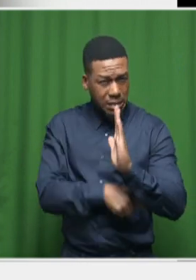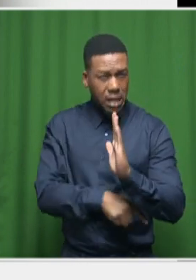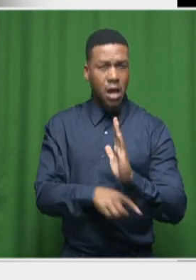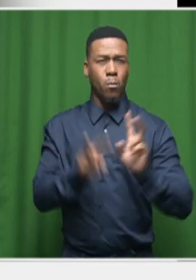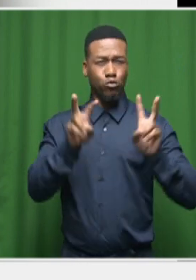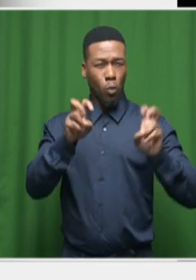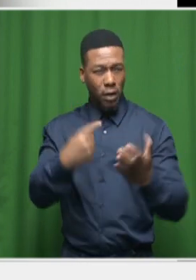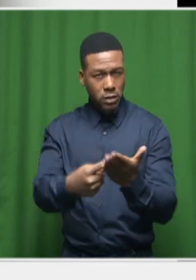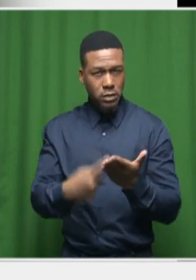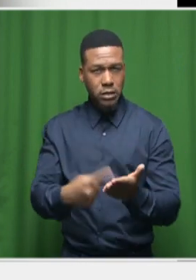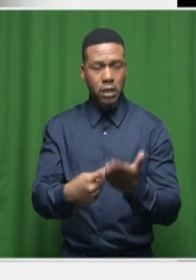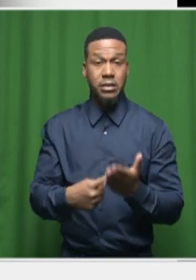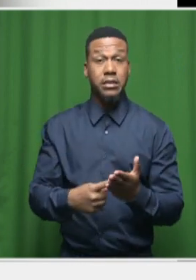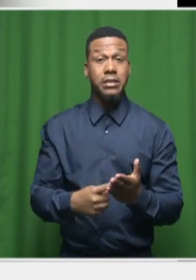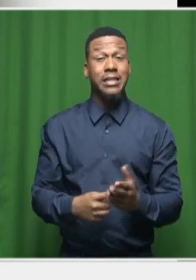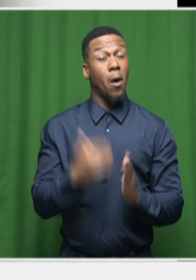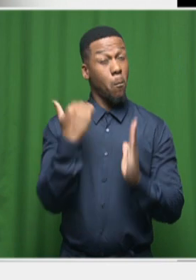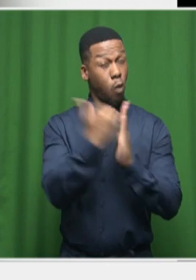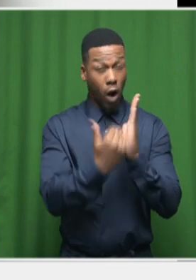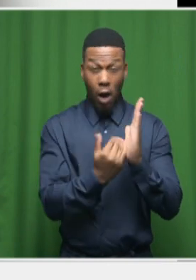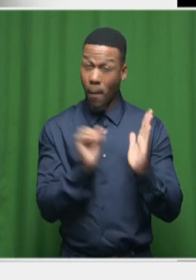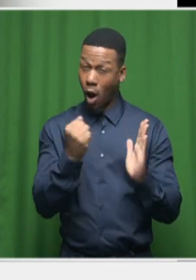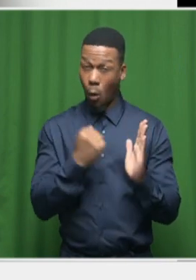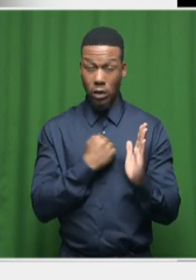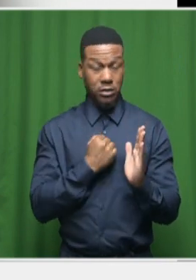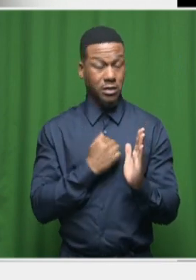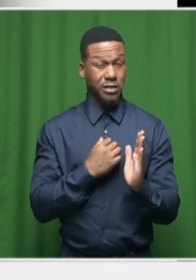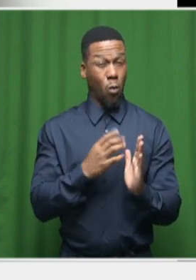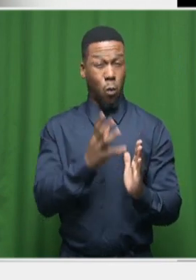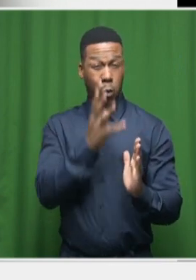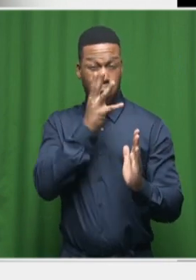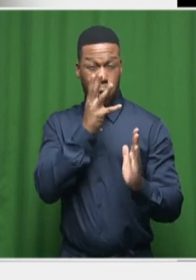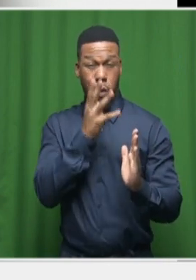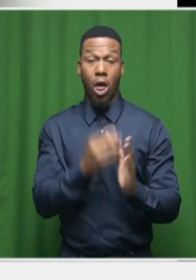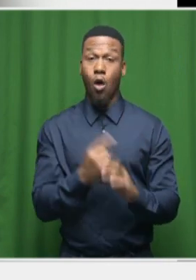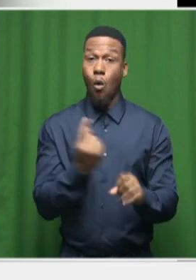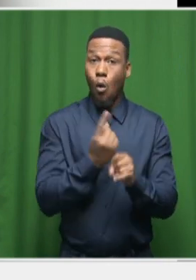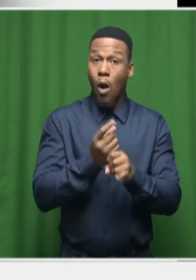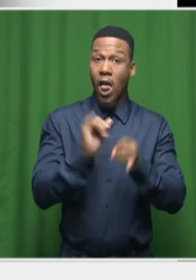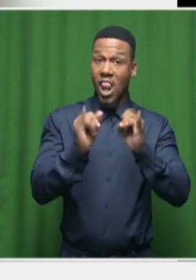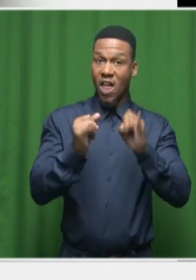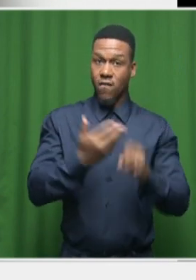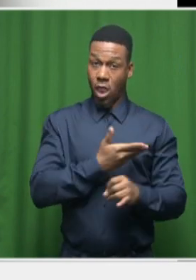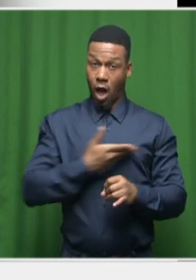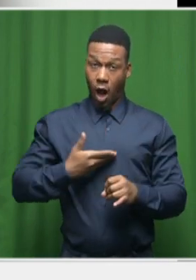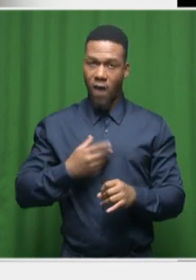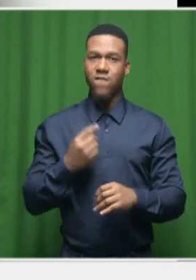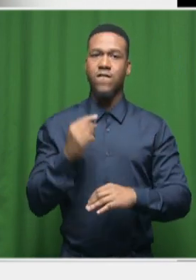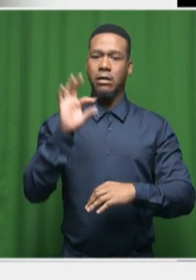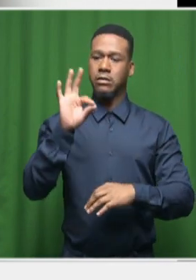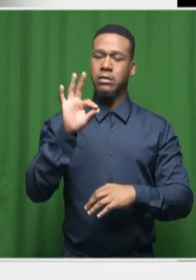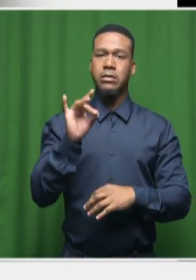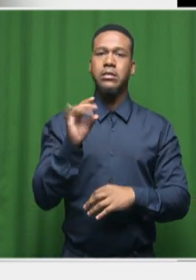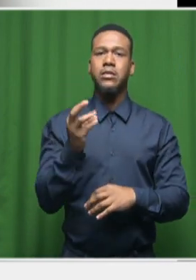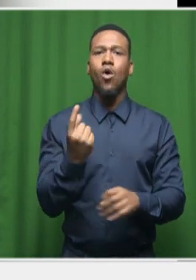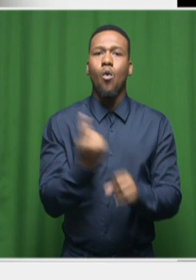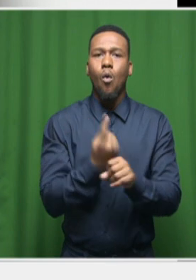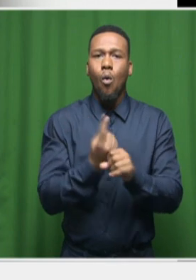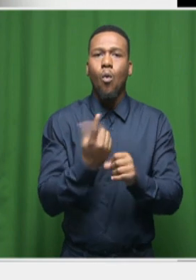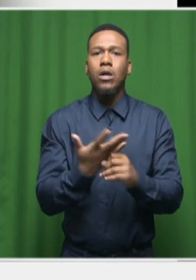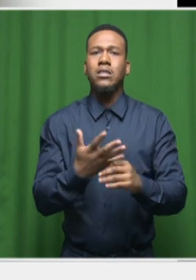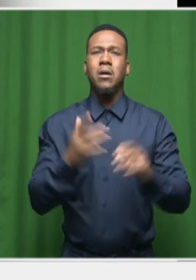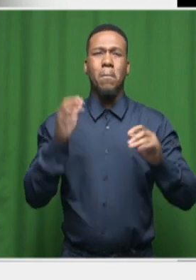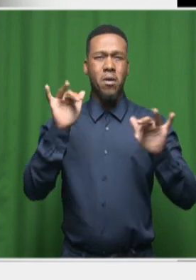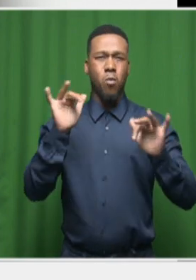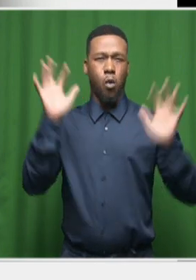got a jam-packed program, at 11:30 on each day, everything else comes to a stop, and we kind of get everybody to go down to the